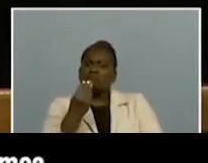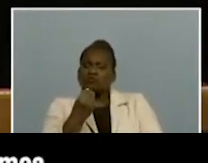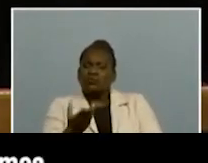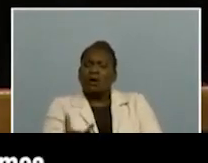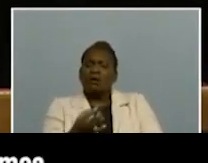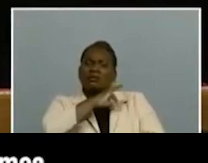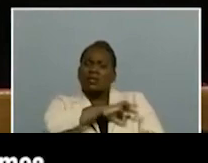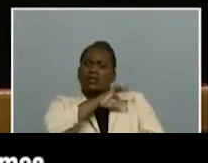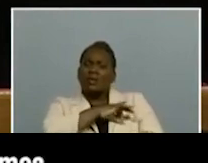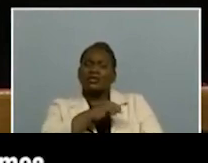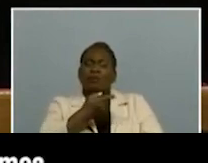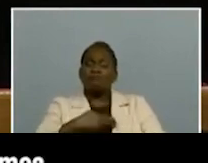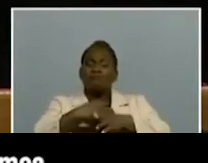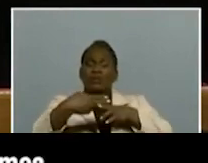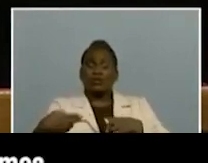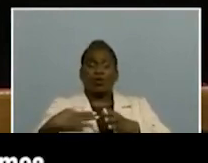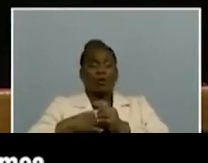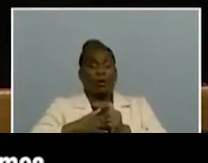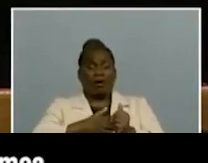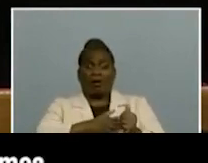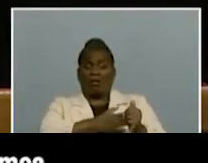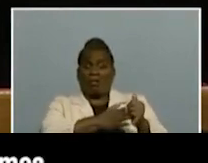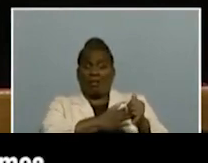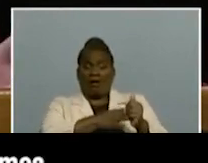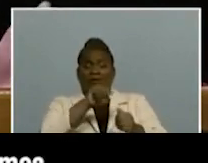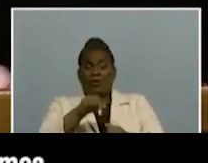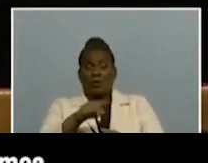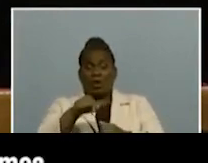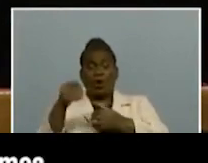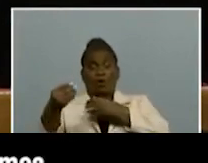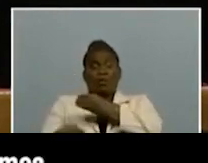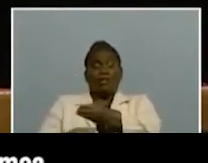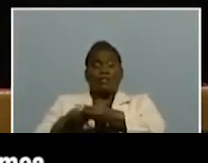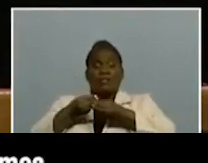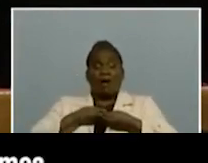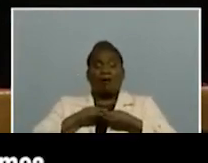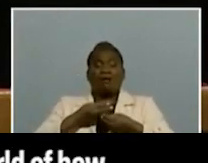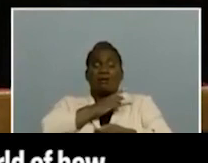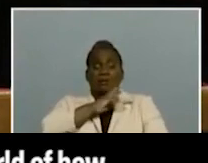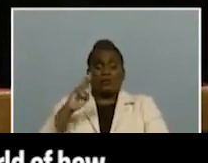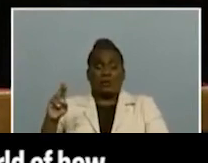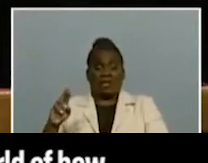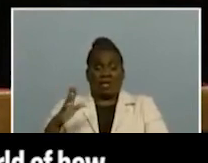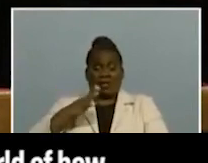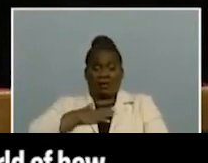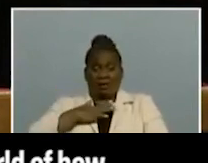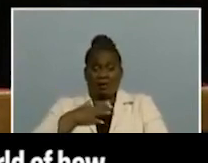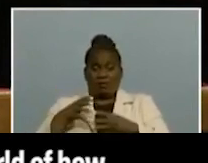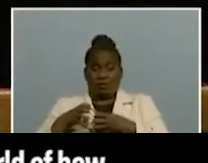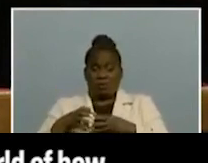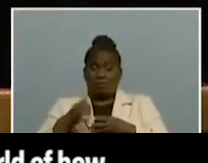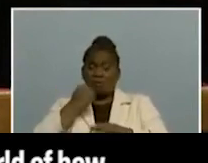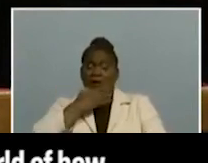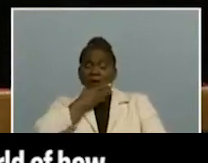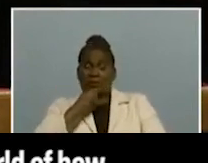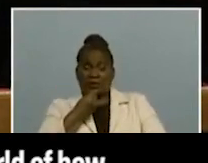rebuild values, conscious that democracy becomes more socialist when it is more participatory. He further stated that Cuba has given